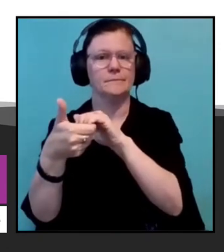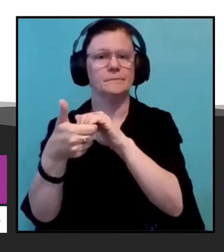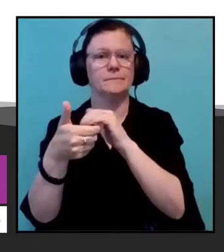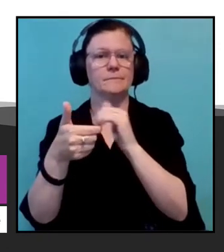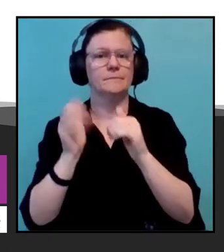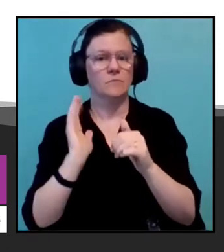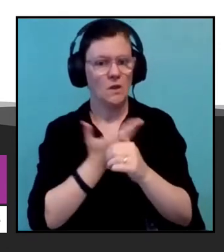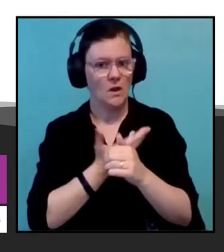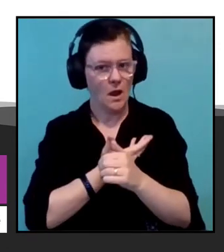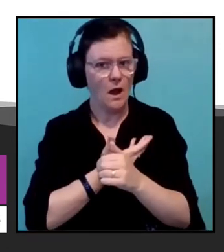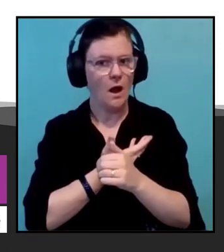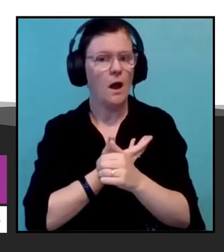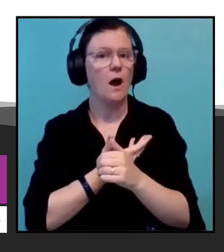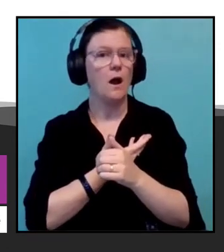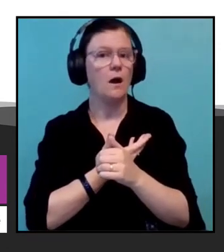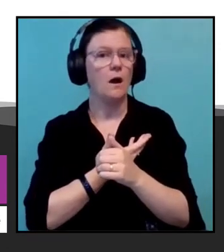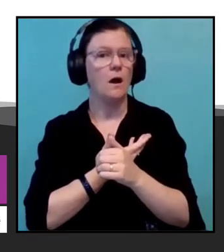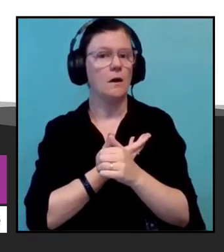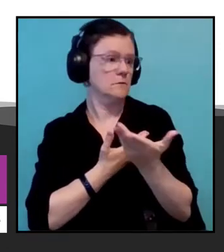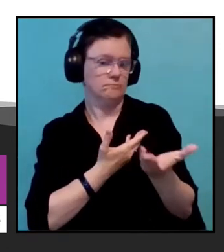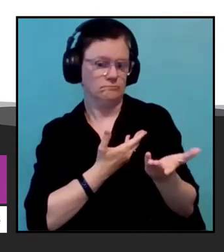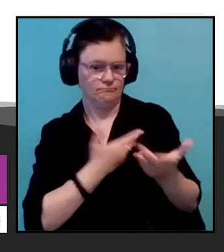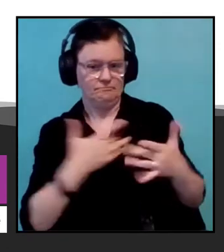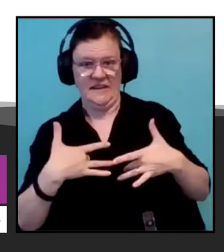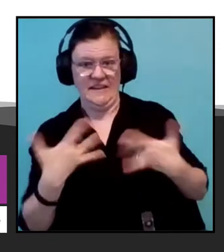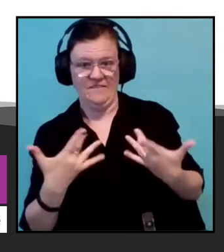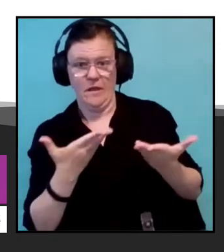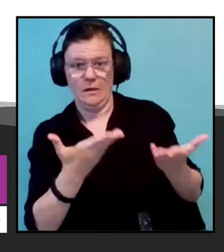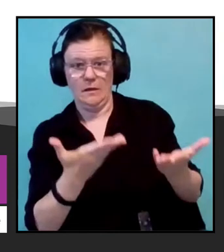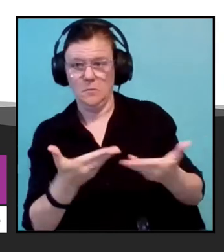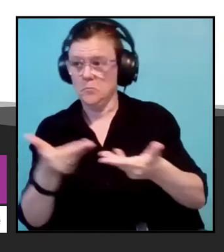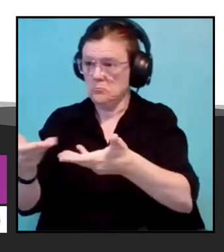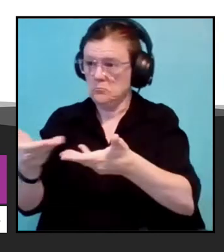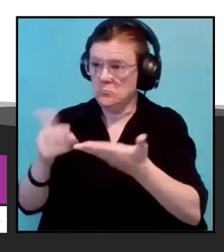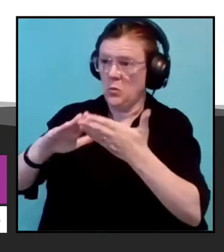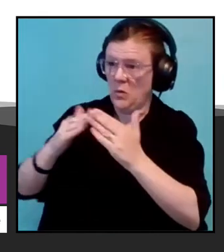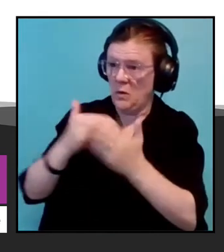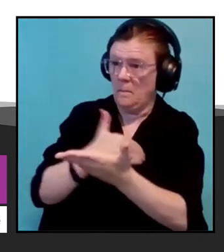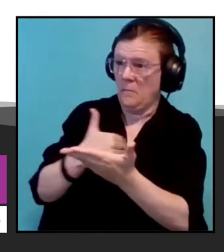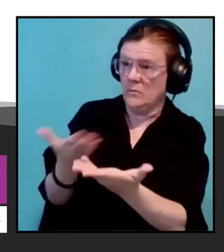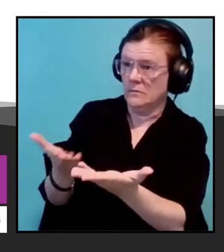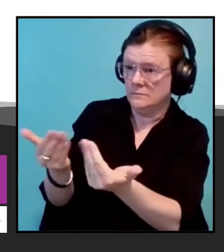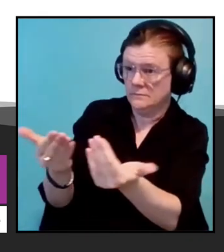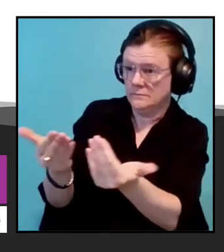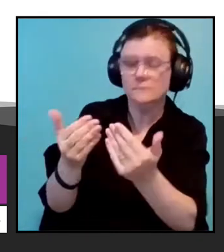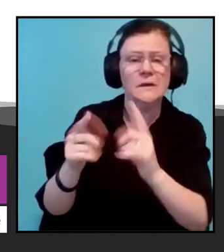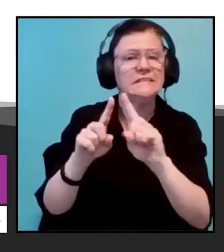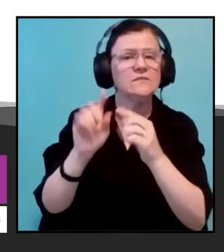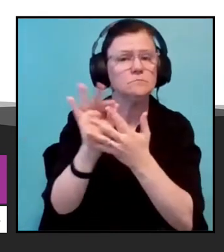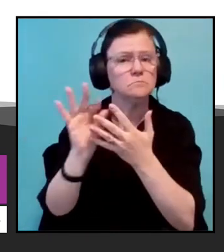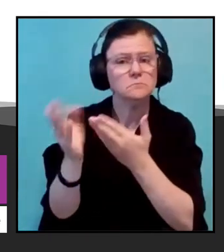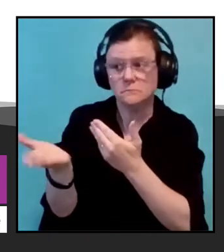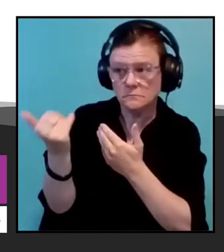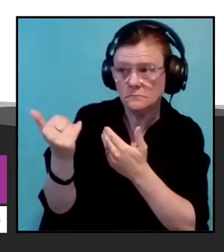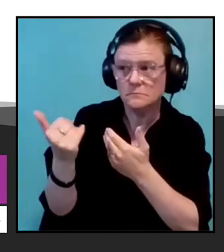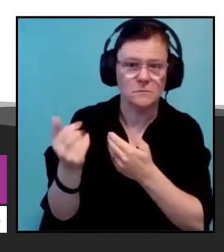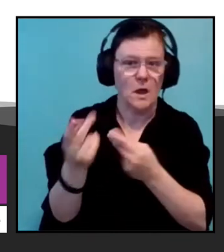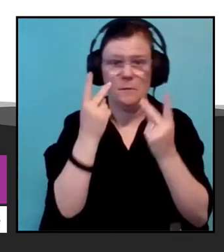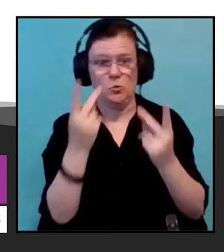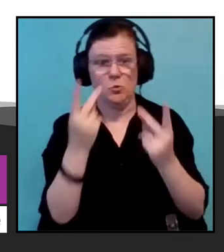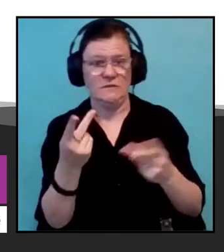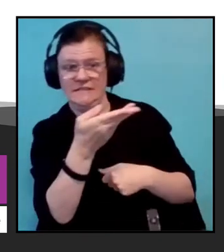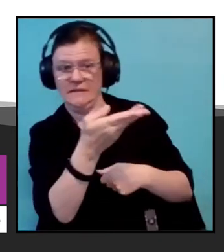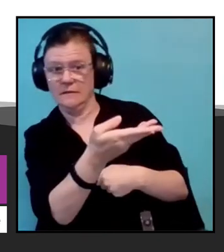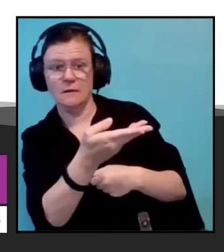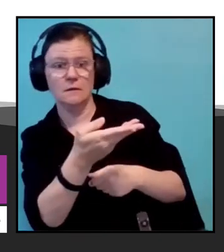really allowed for community building in a number of ways. The first being, as you can see here with